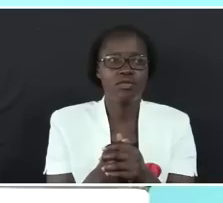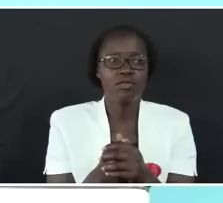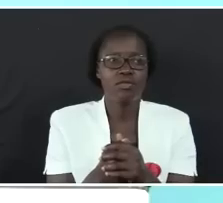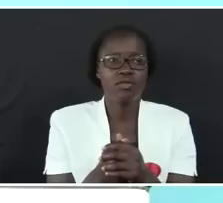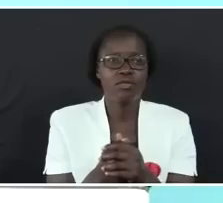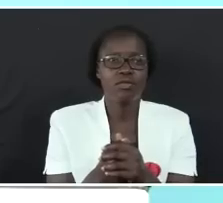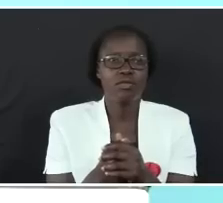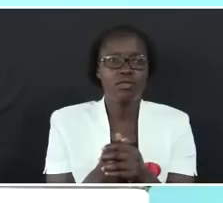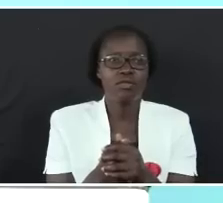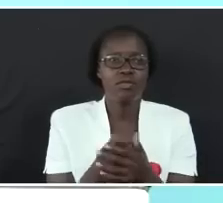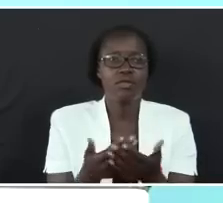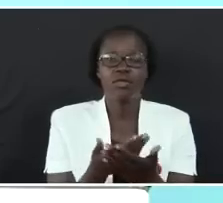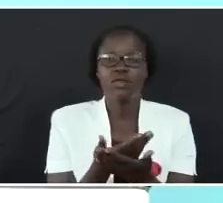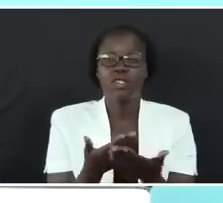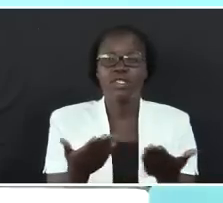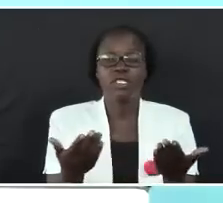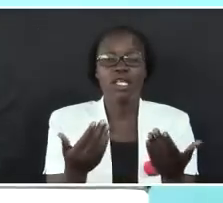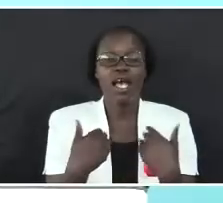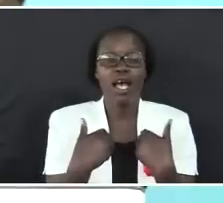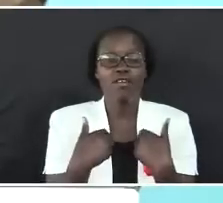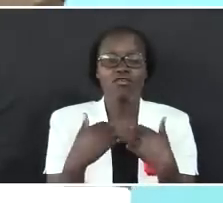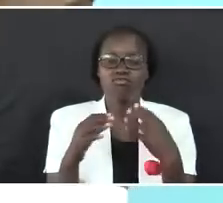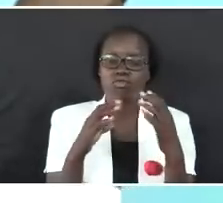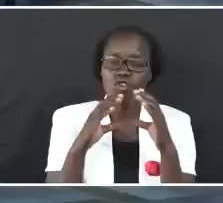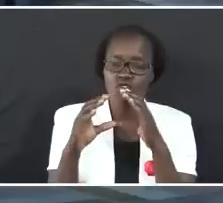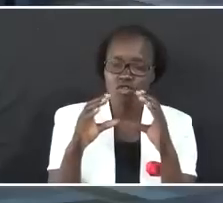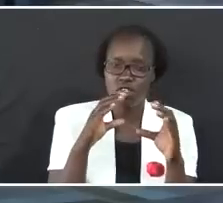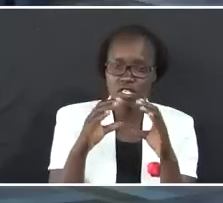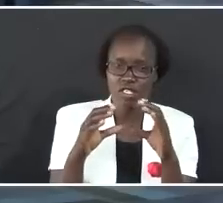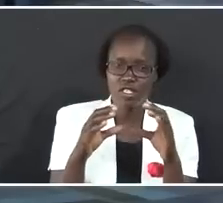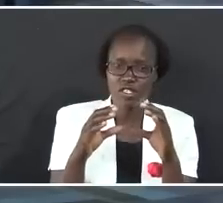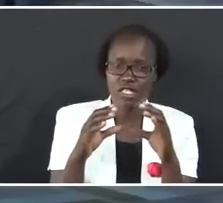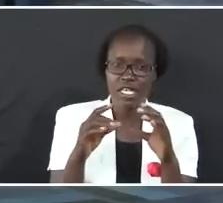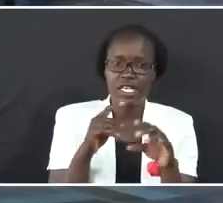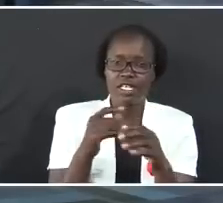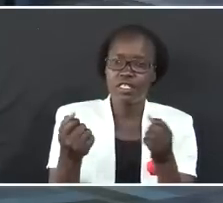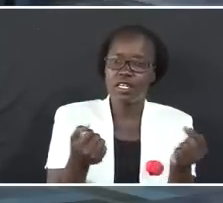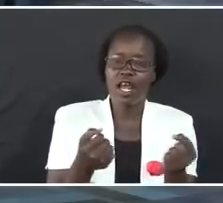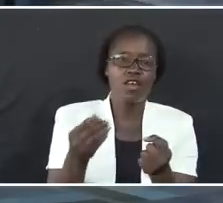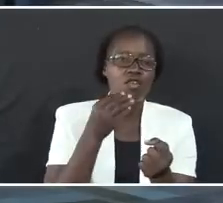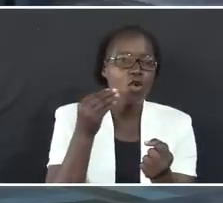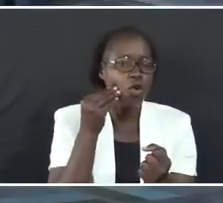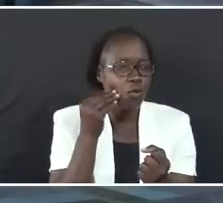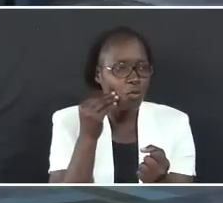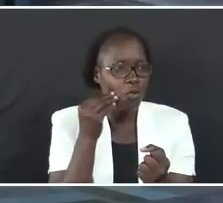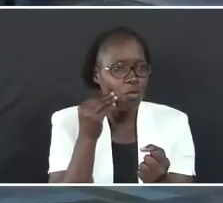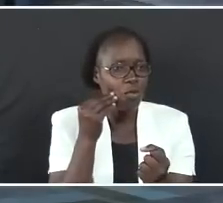It was yesterday we were having this conversation when we were driving home